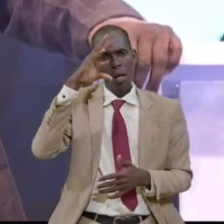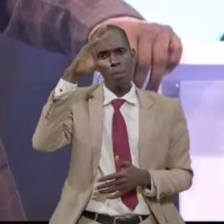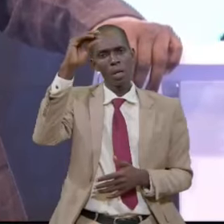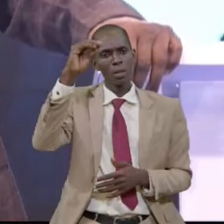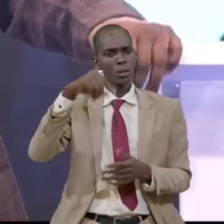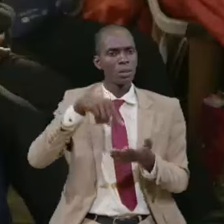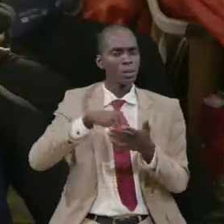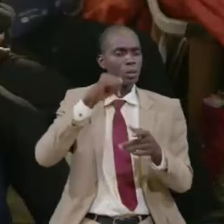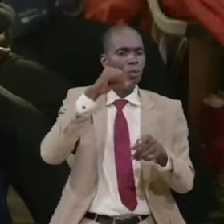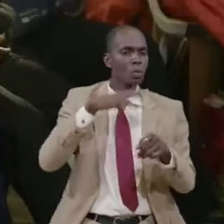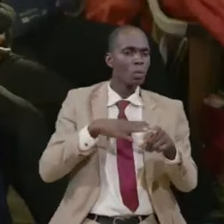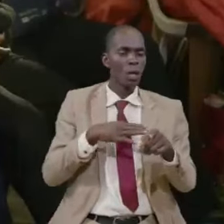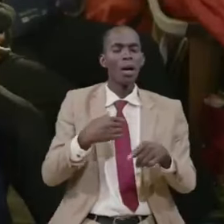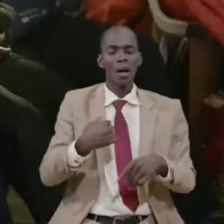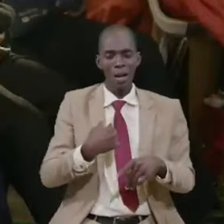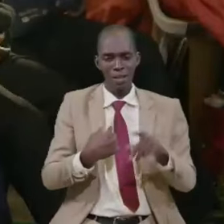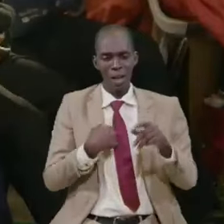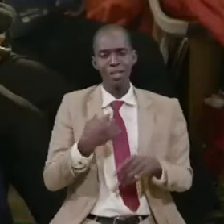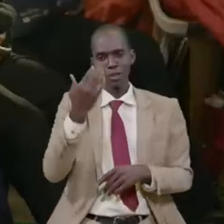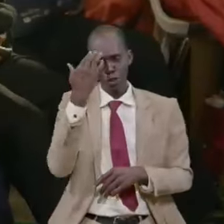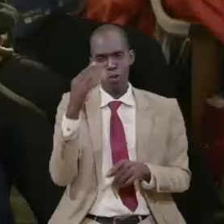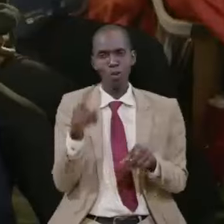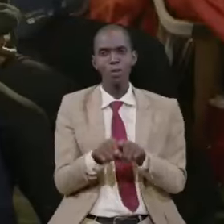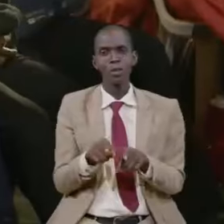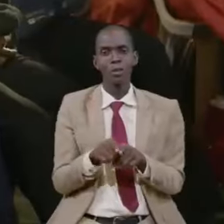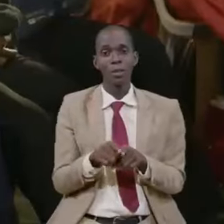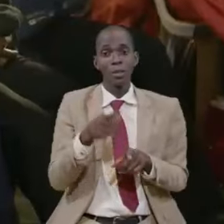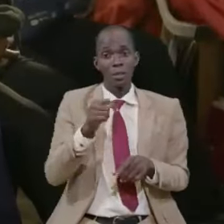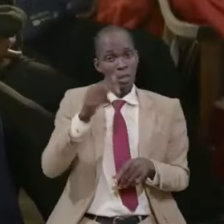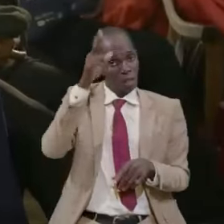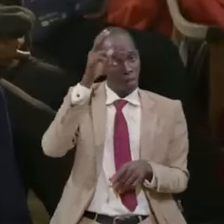I know. They will not touch you anymore.